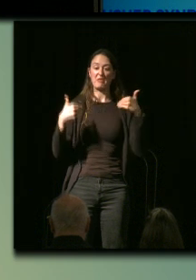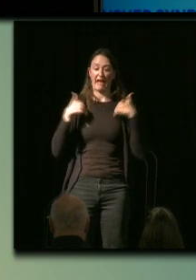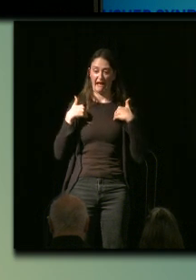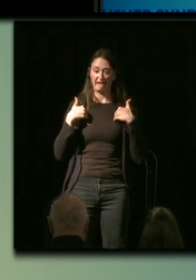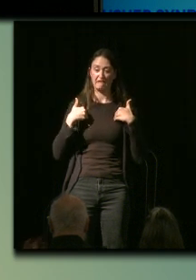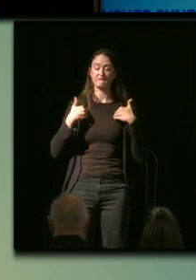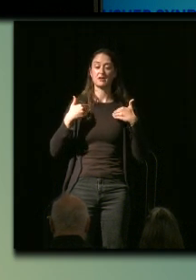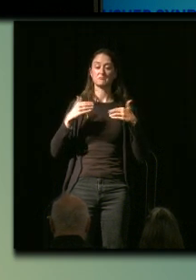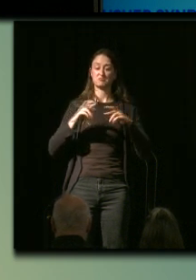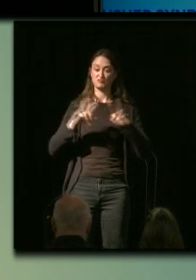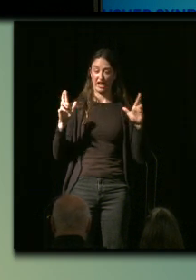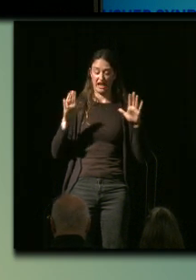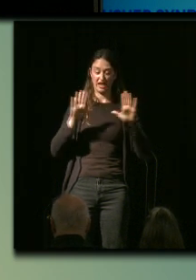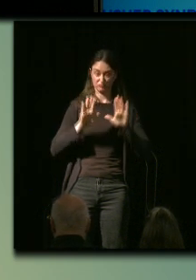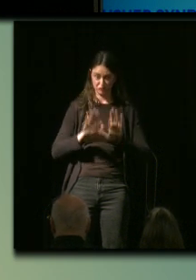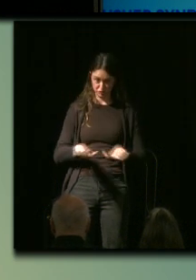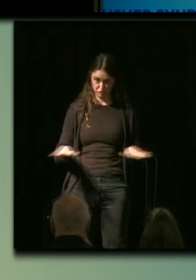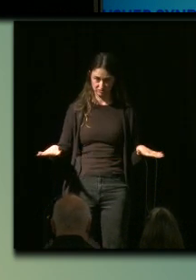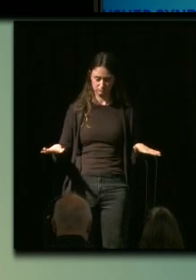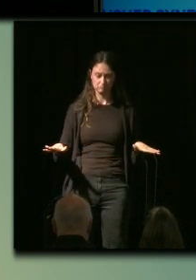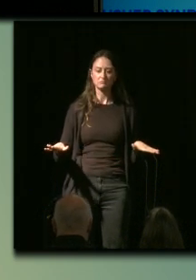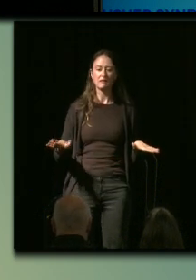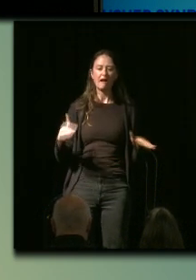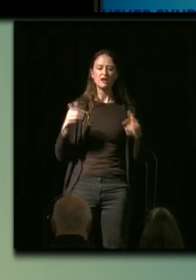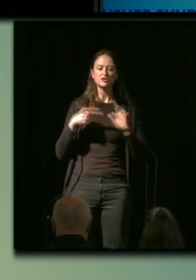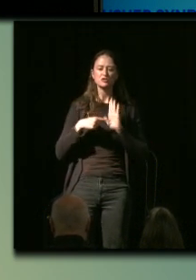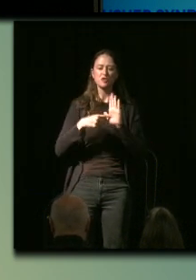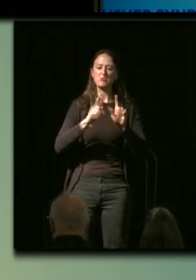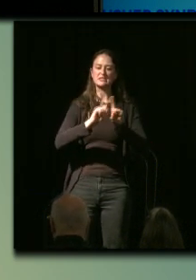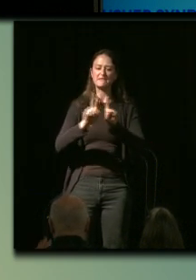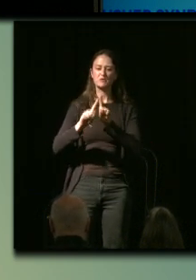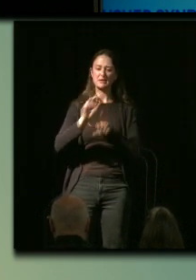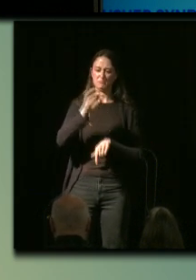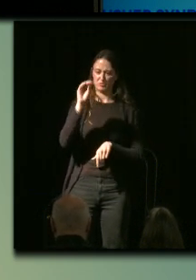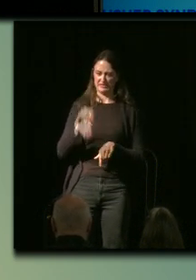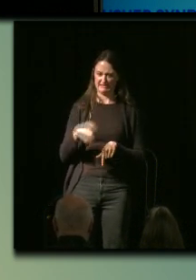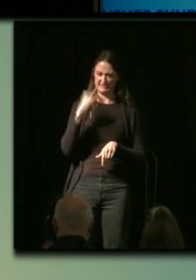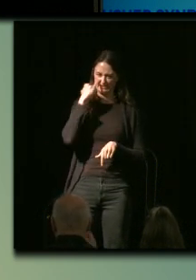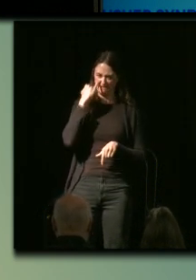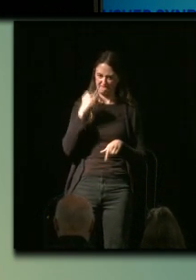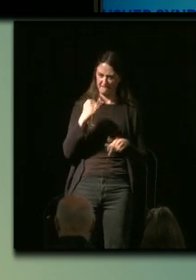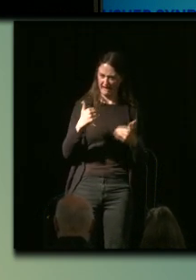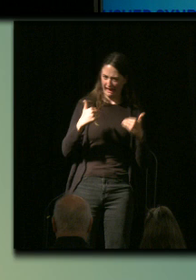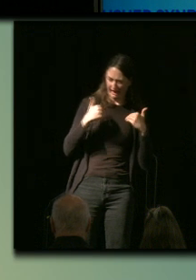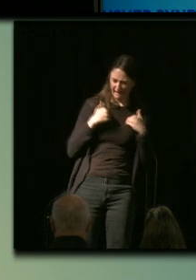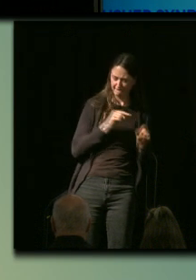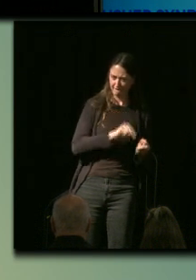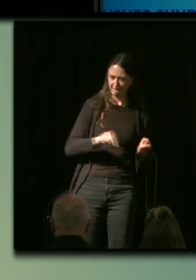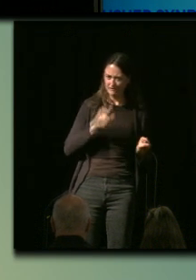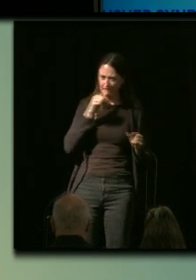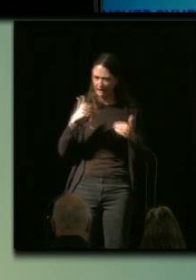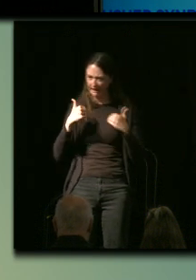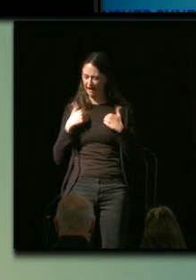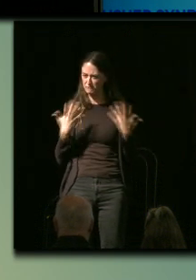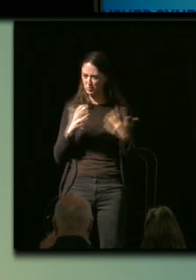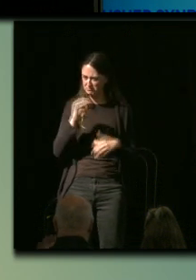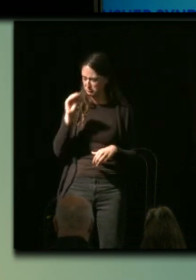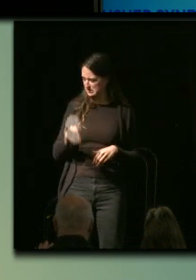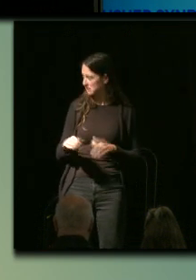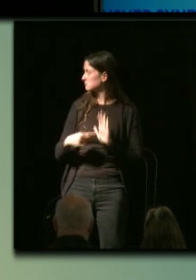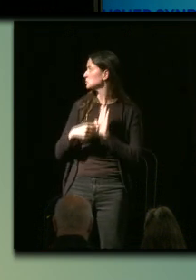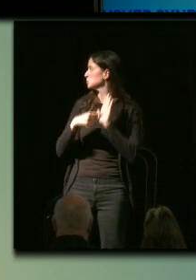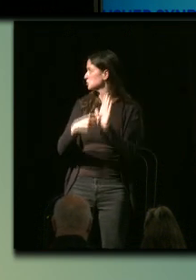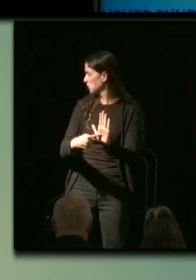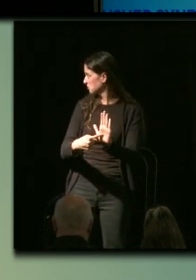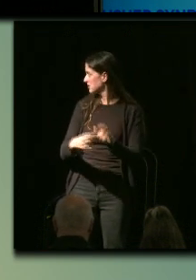who is unaffected and not a carrier, a 25% chance of having a child who is a carrier for mother's misspelling, a